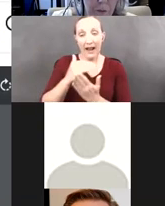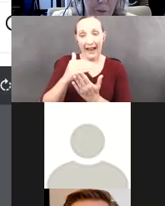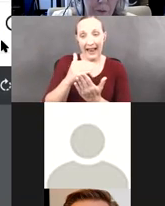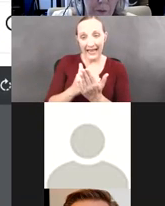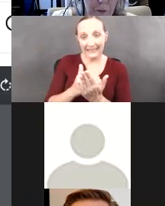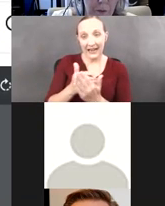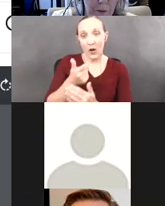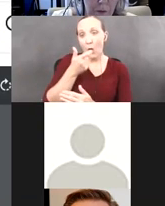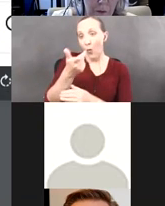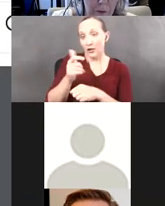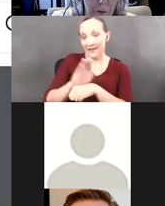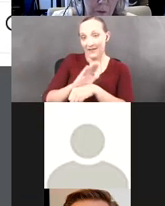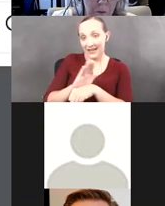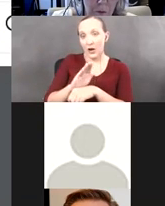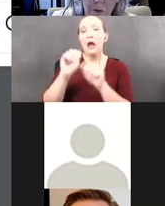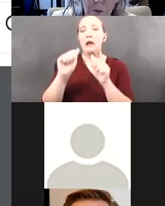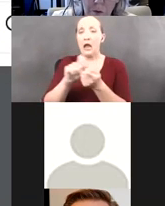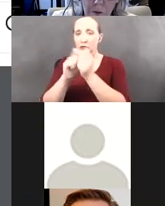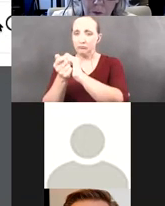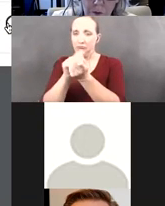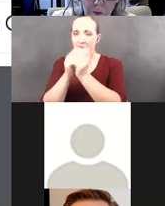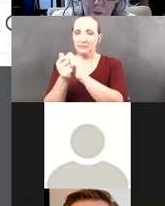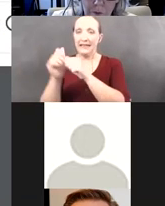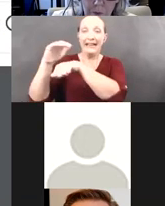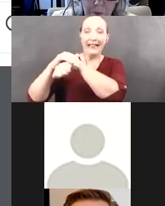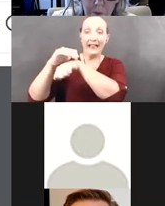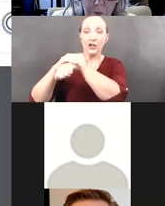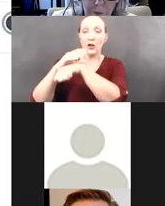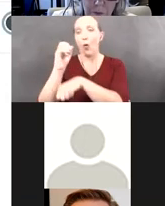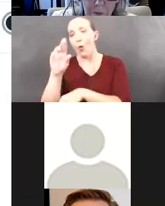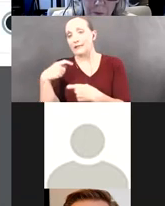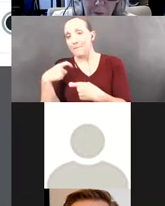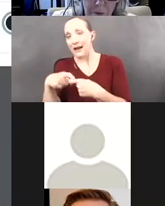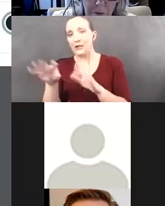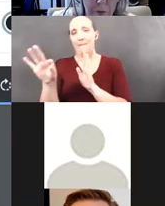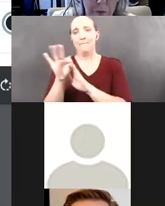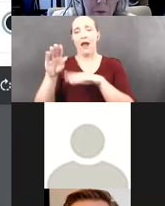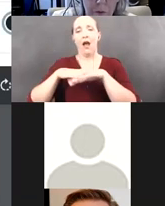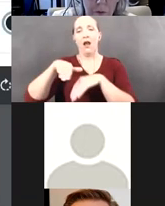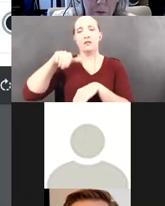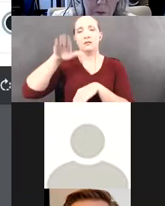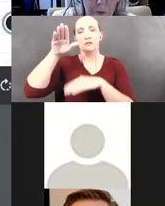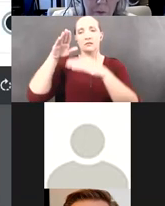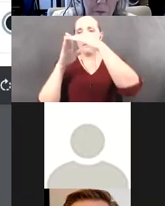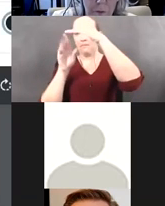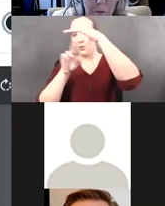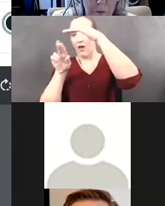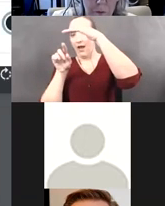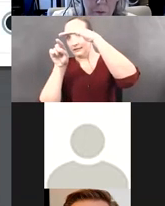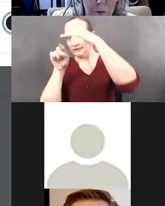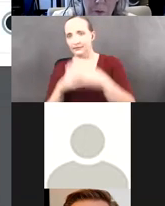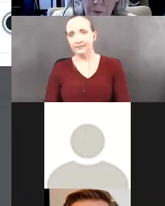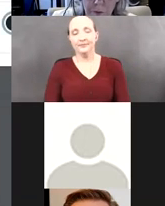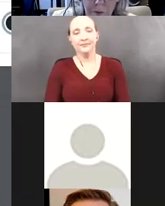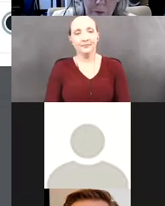los switch from English to videos Spanish de by lecciones clicking pueden on the cambiar de toggle inglés a switch español on the dándole top al right-hand interruptor side of que the está screen. arriba a su mano